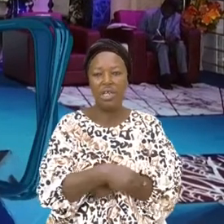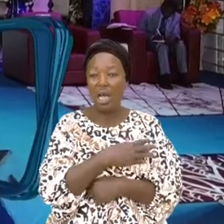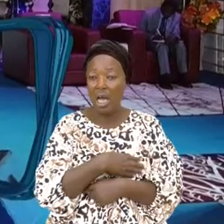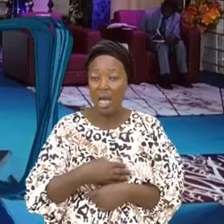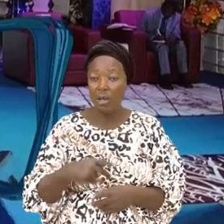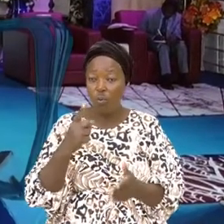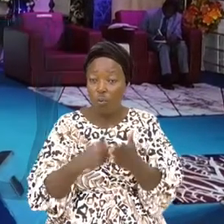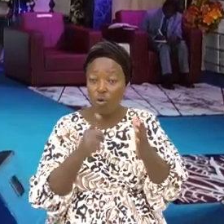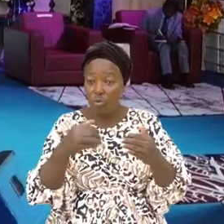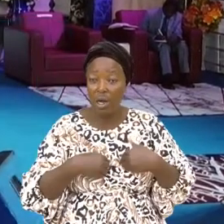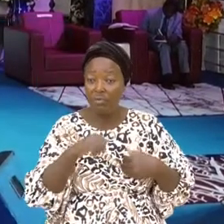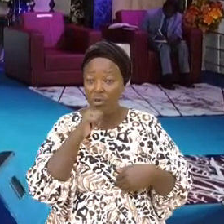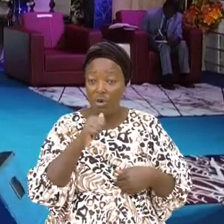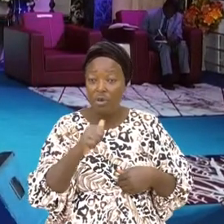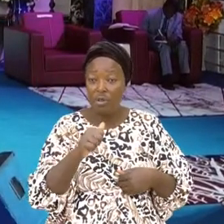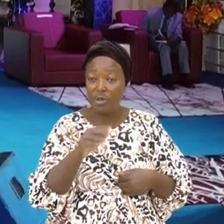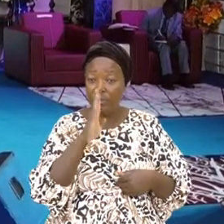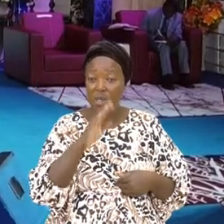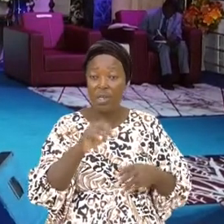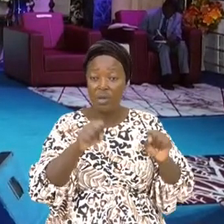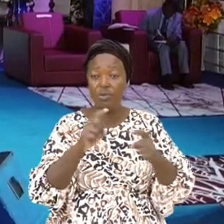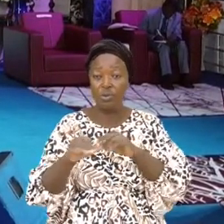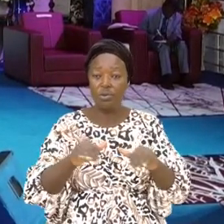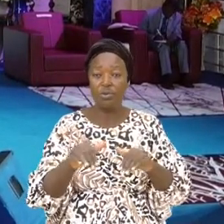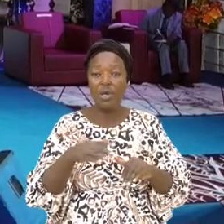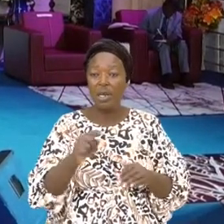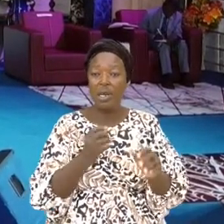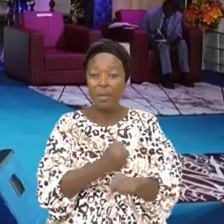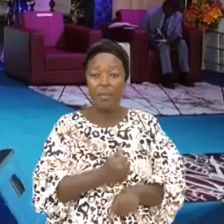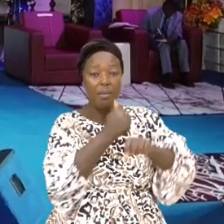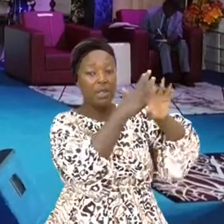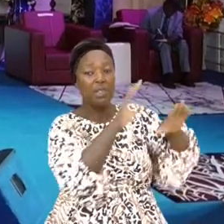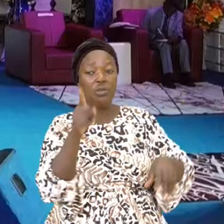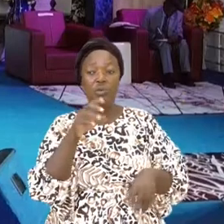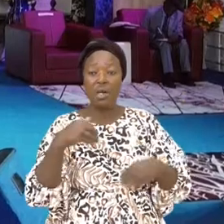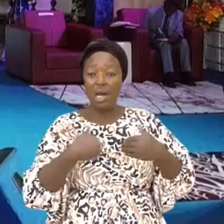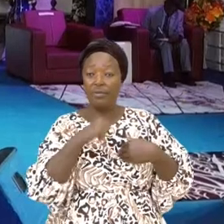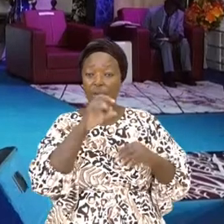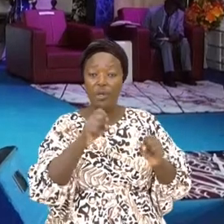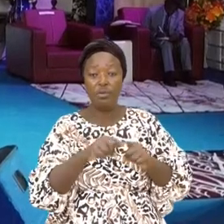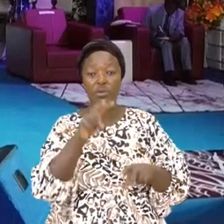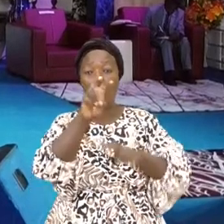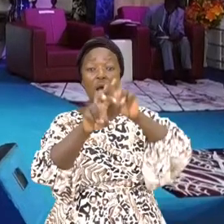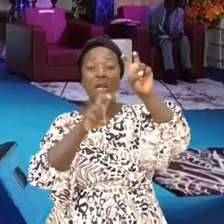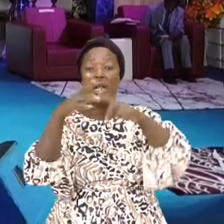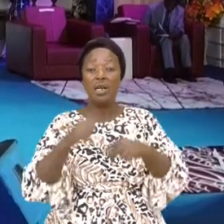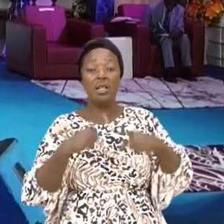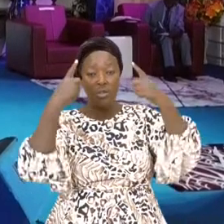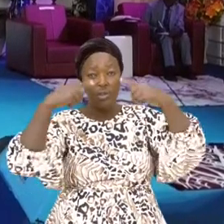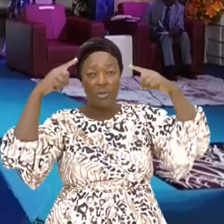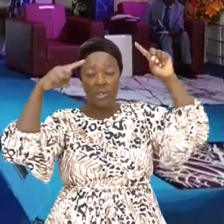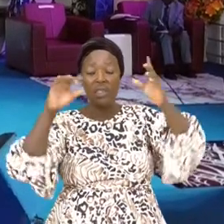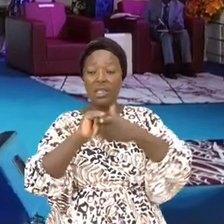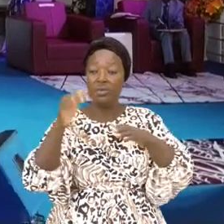have never been able to do, the mountain you've never been able to climb, the success you've not